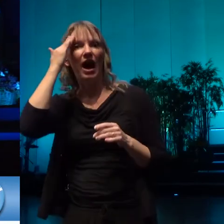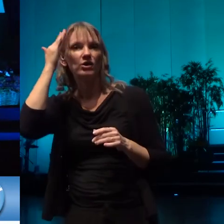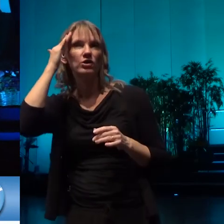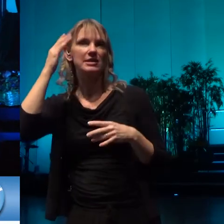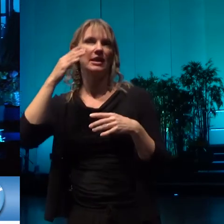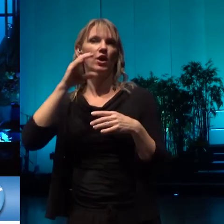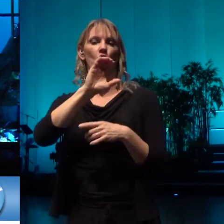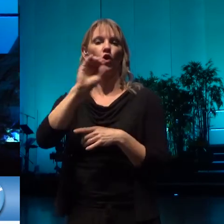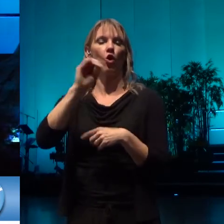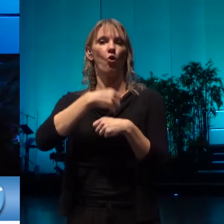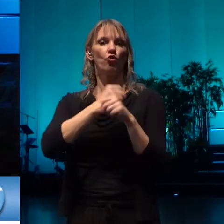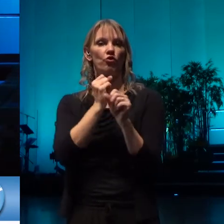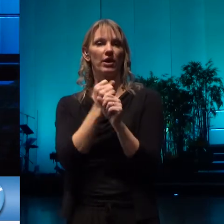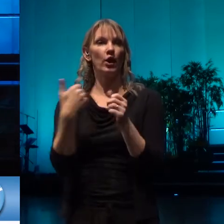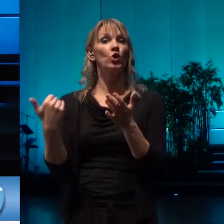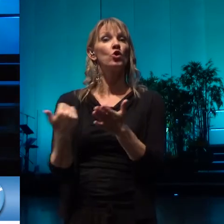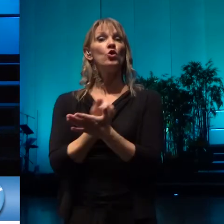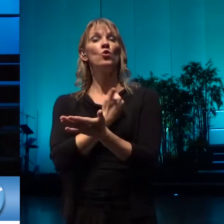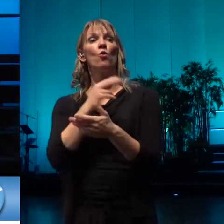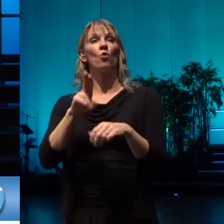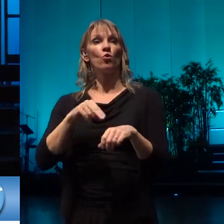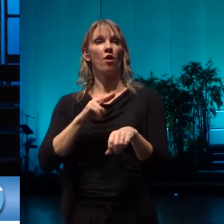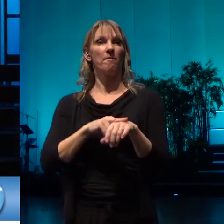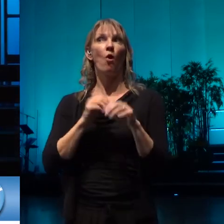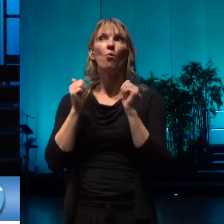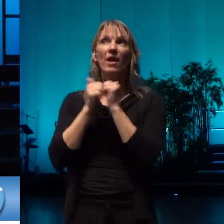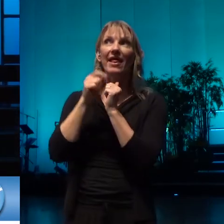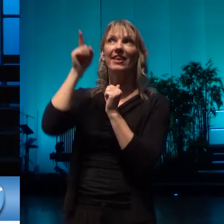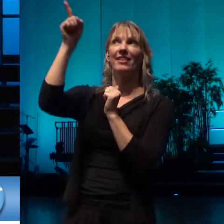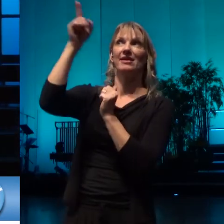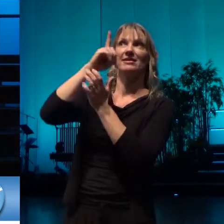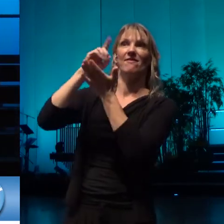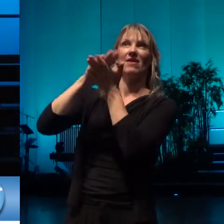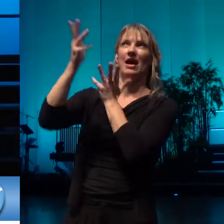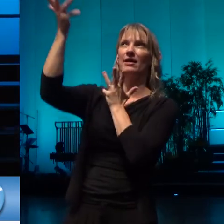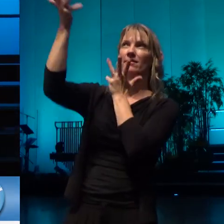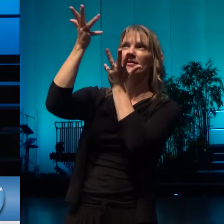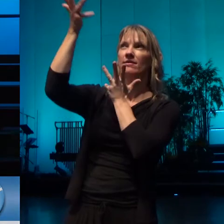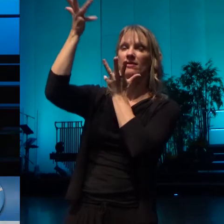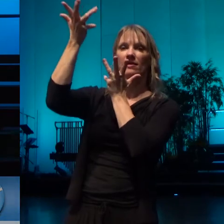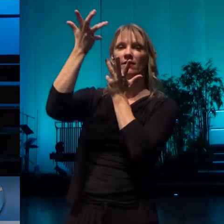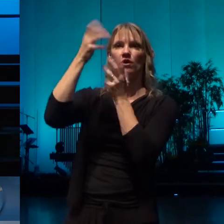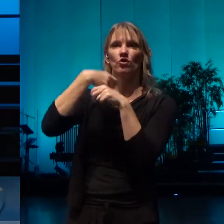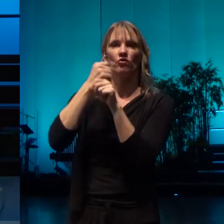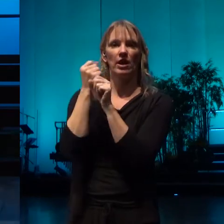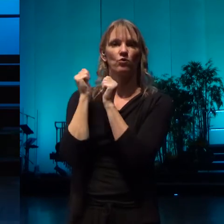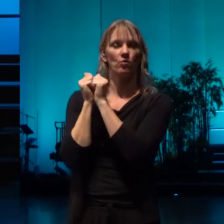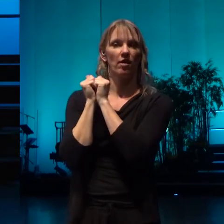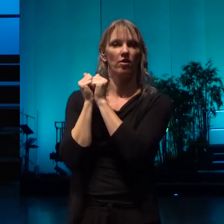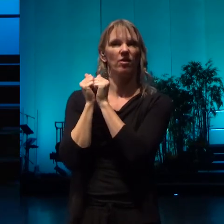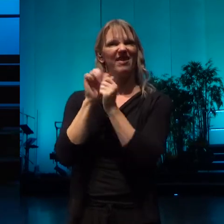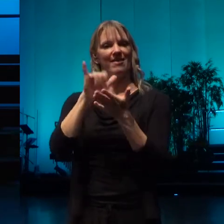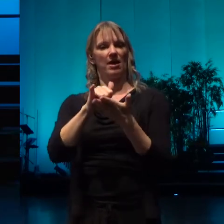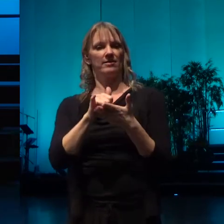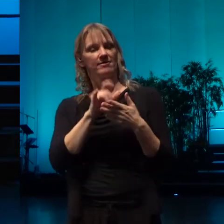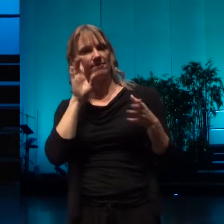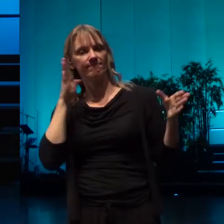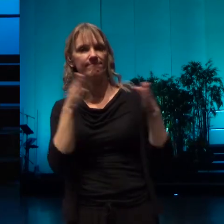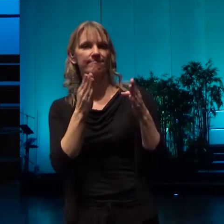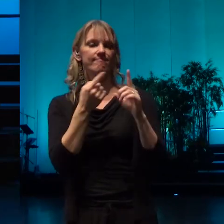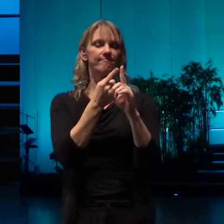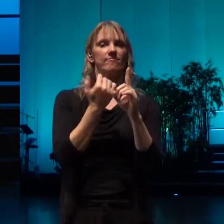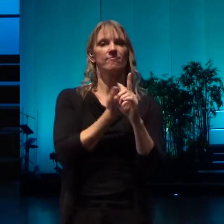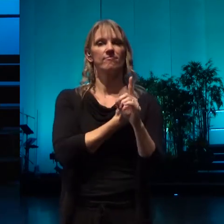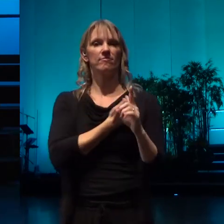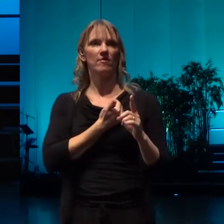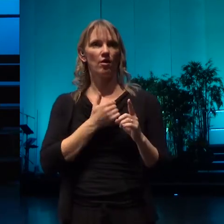co-create a new normal with the divine. So that's the heart of our teaching. That prayer, power greater than